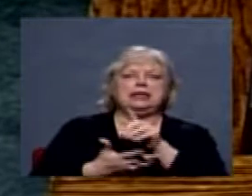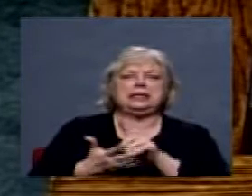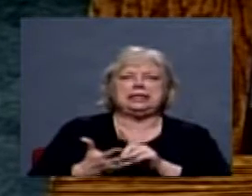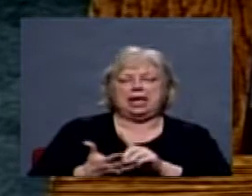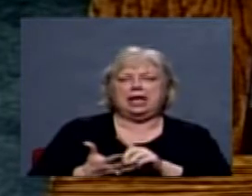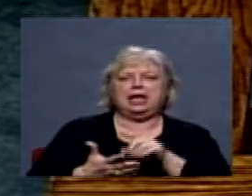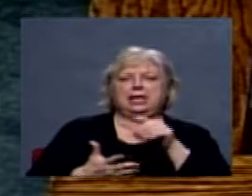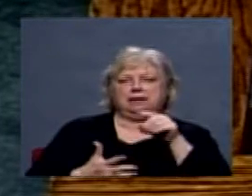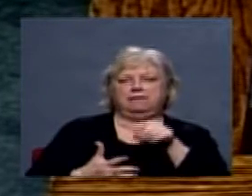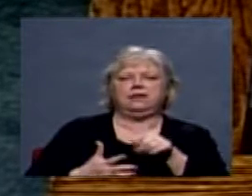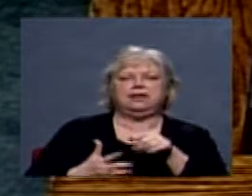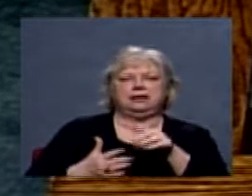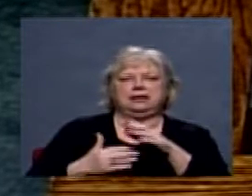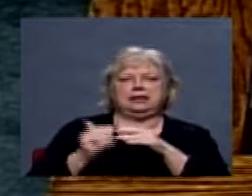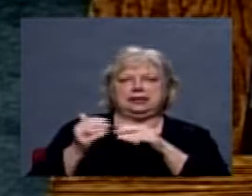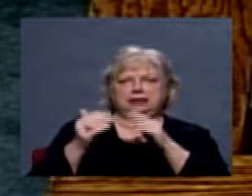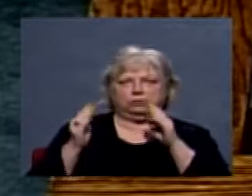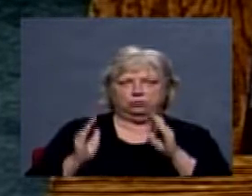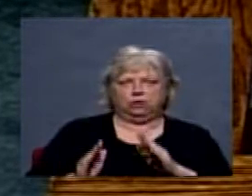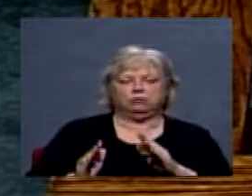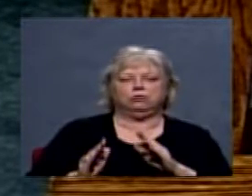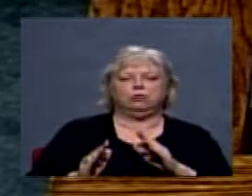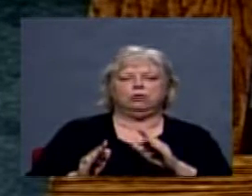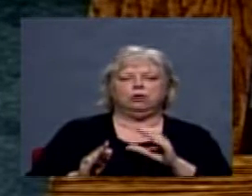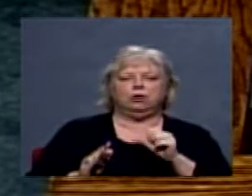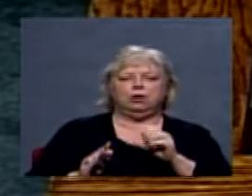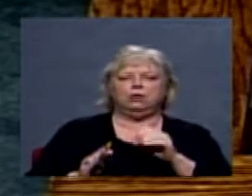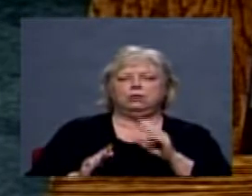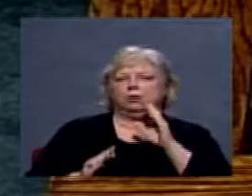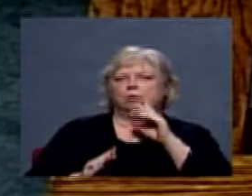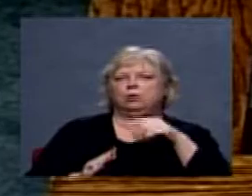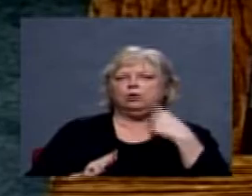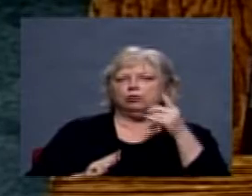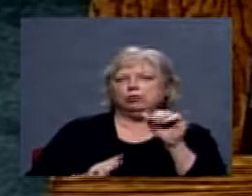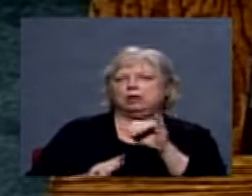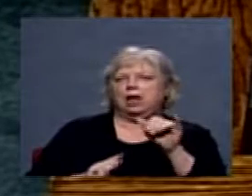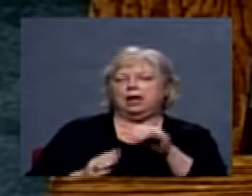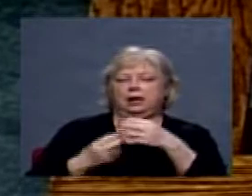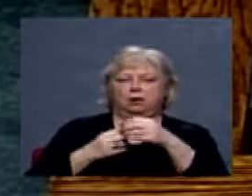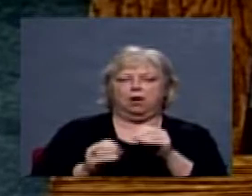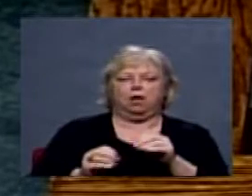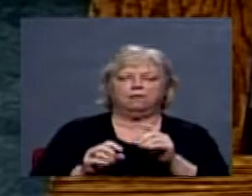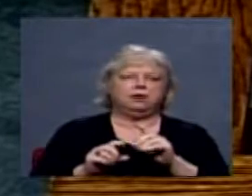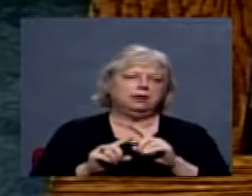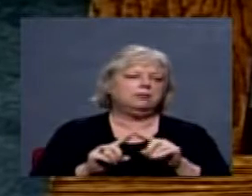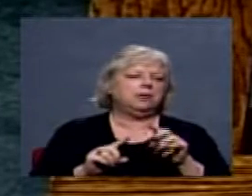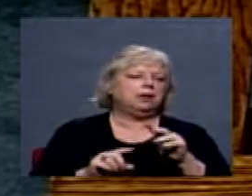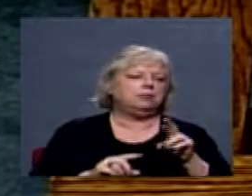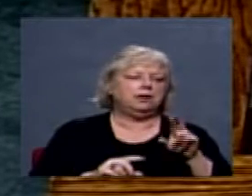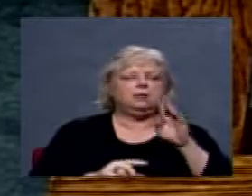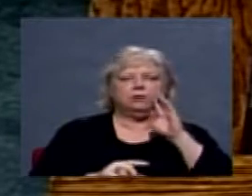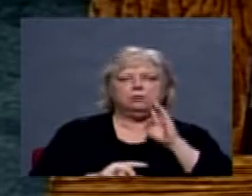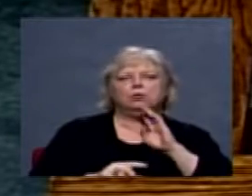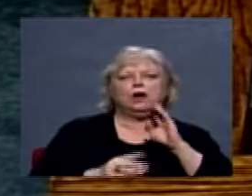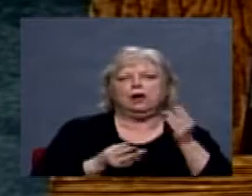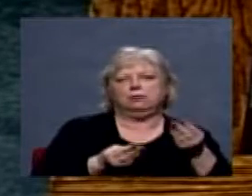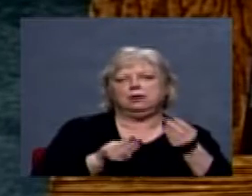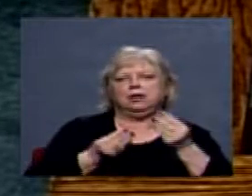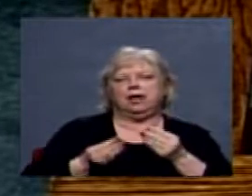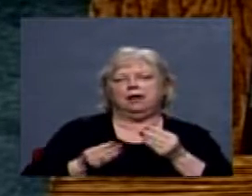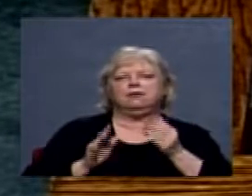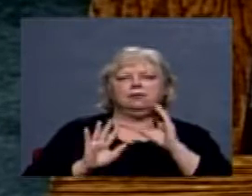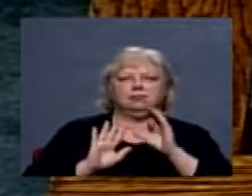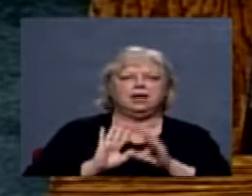this structure so it would look like an office, and Mr. Brown has provided a